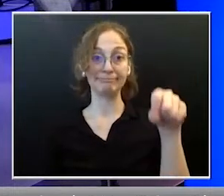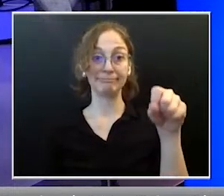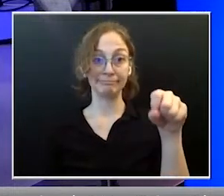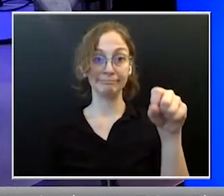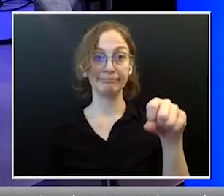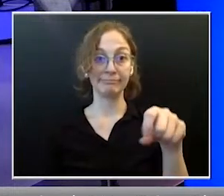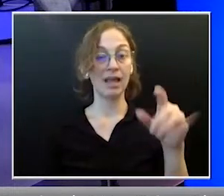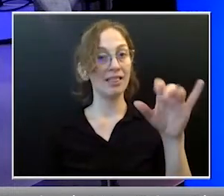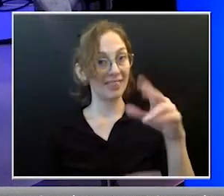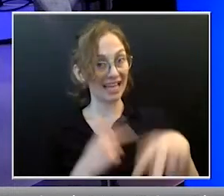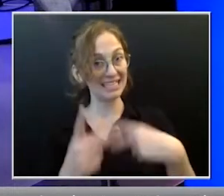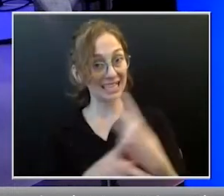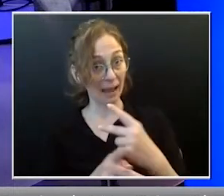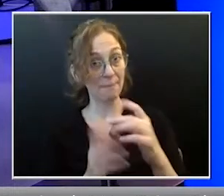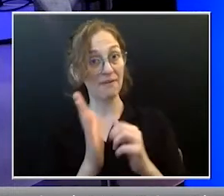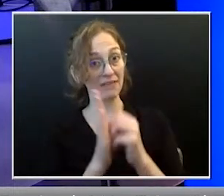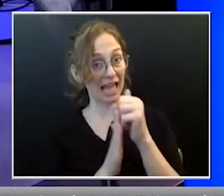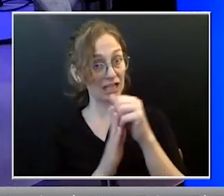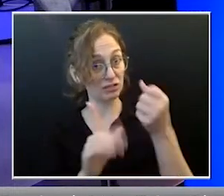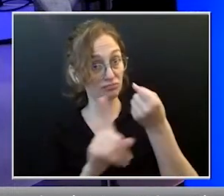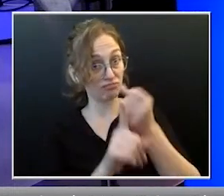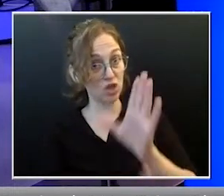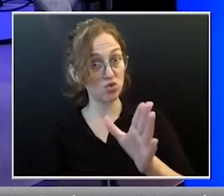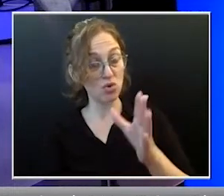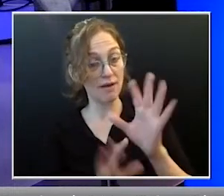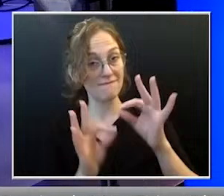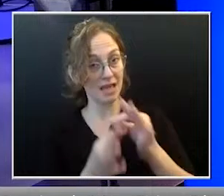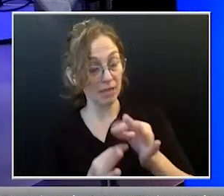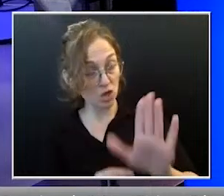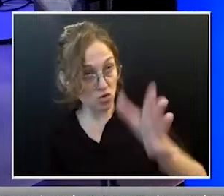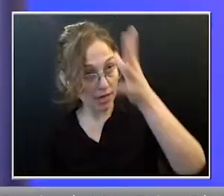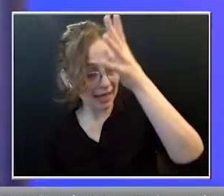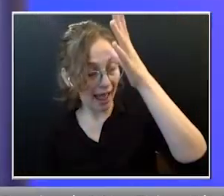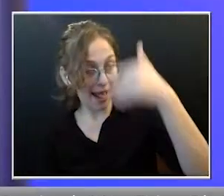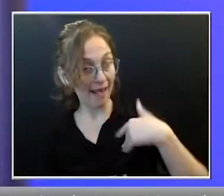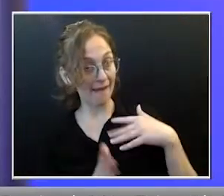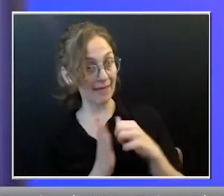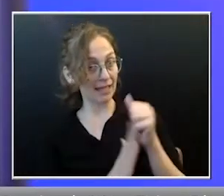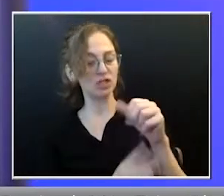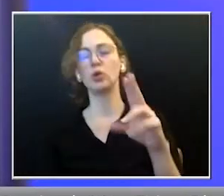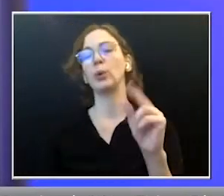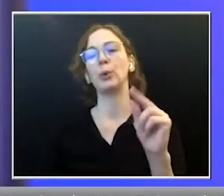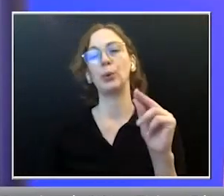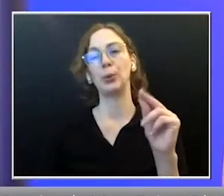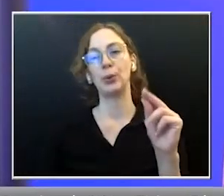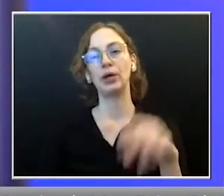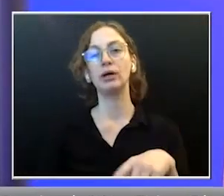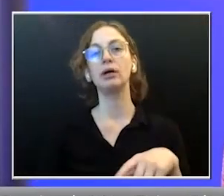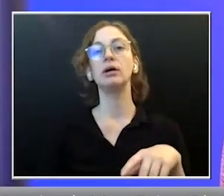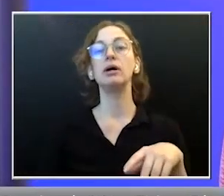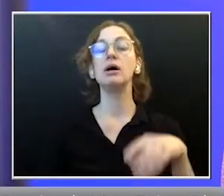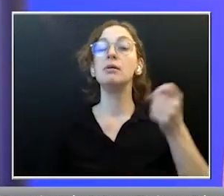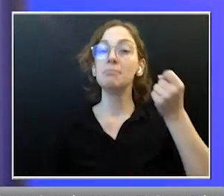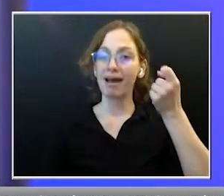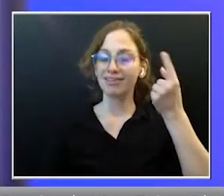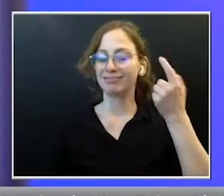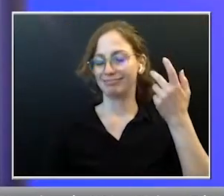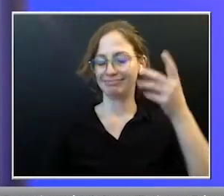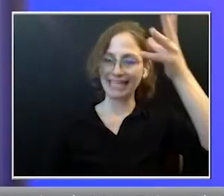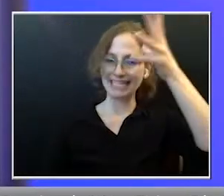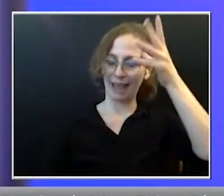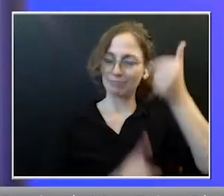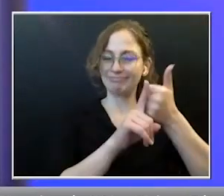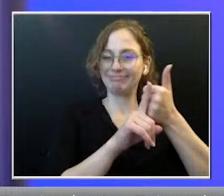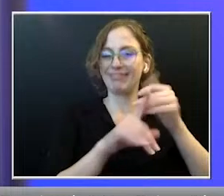your dad have cancer? No, he did not. He did not. But he was adopted, so we don't really know a whole